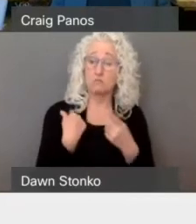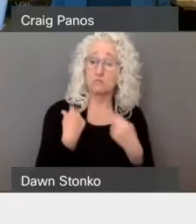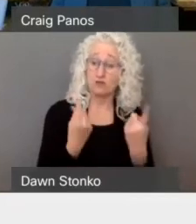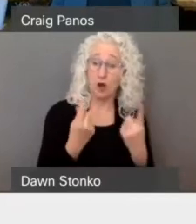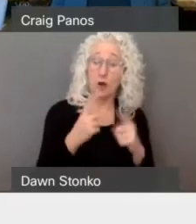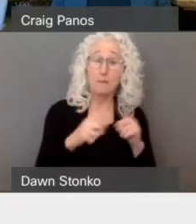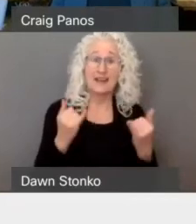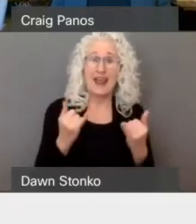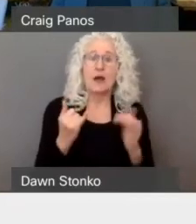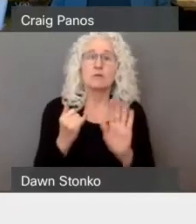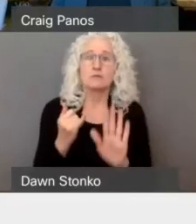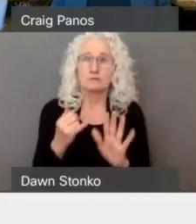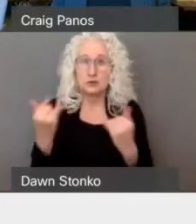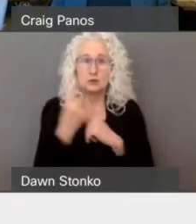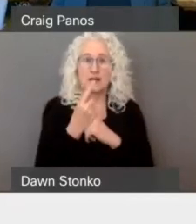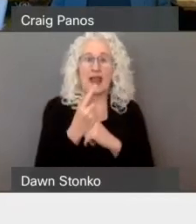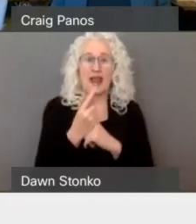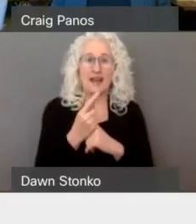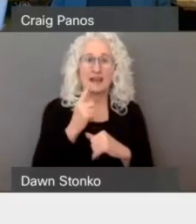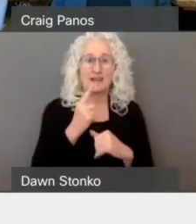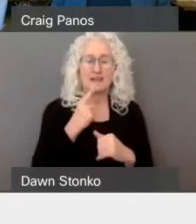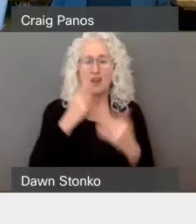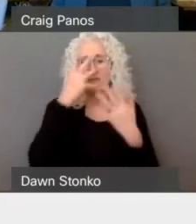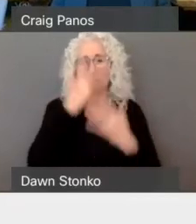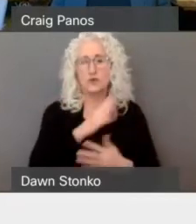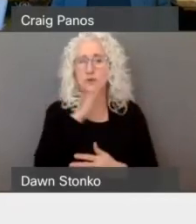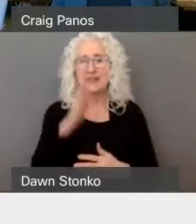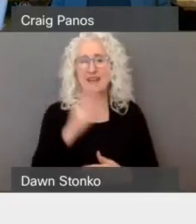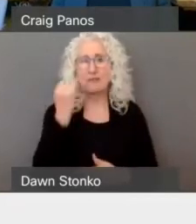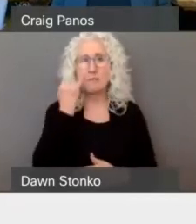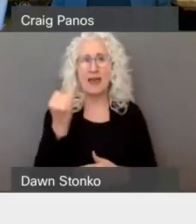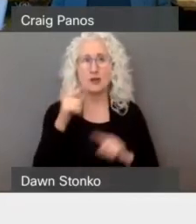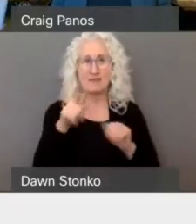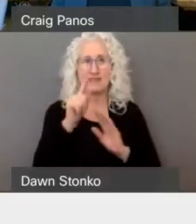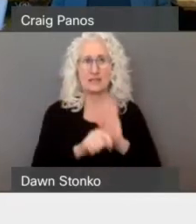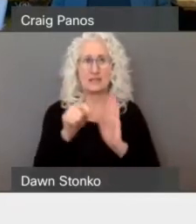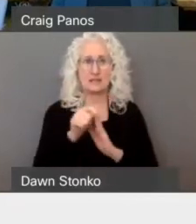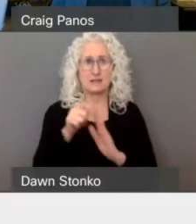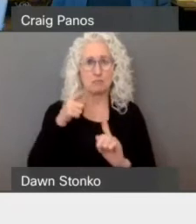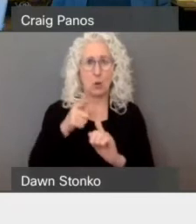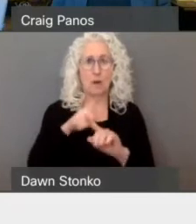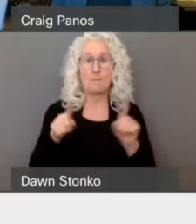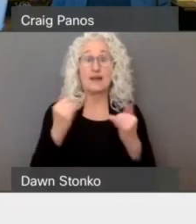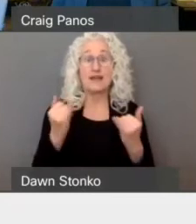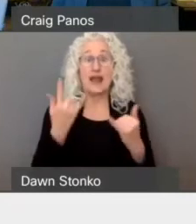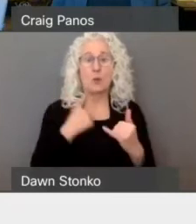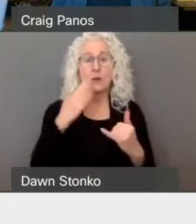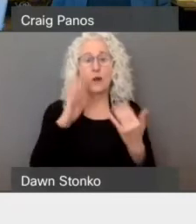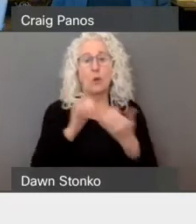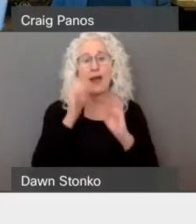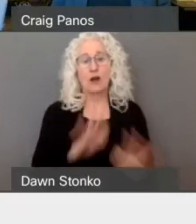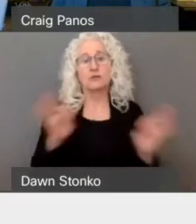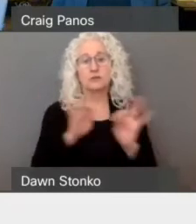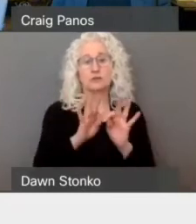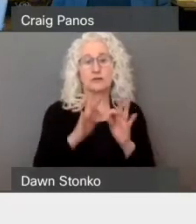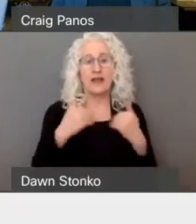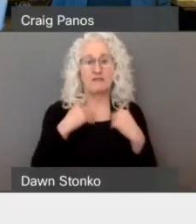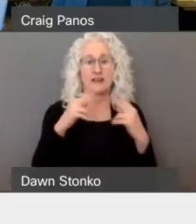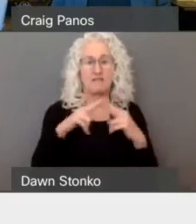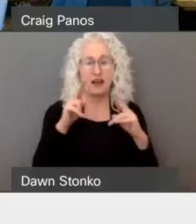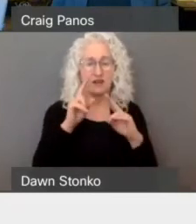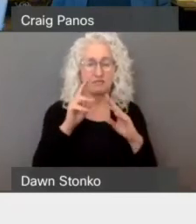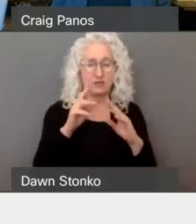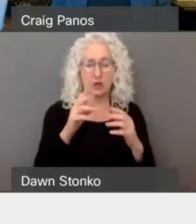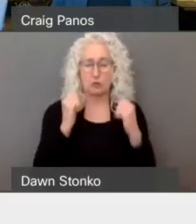are. Unfortunately, we could have never imagined that we'd be at this point, but now we know how crucial having a very pinpointed focus